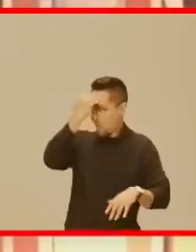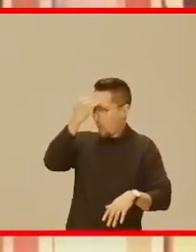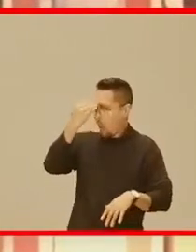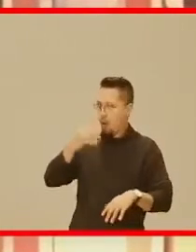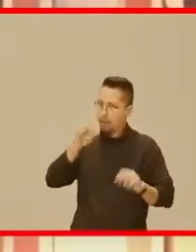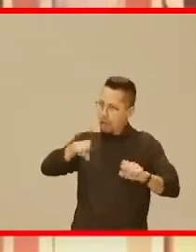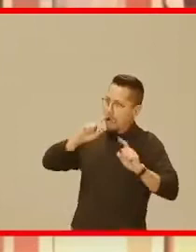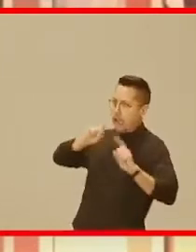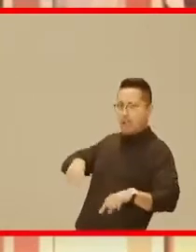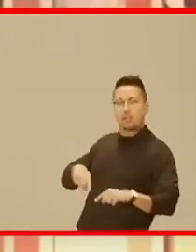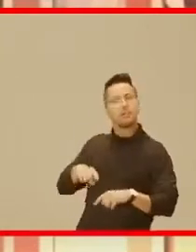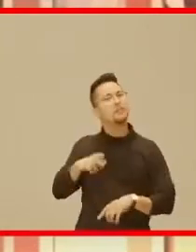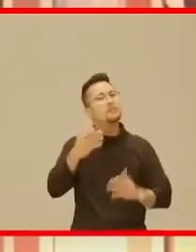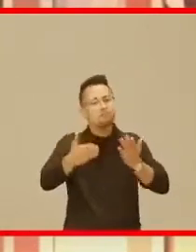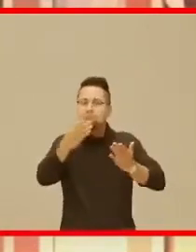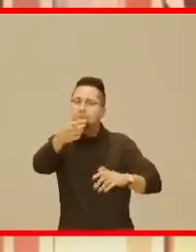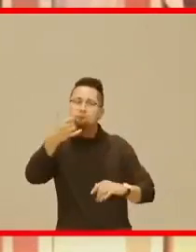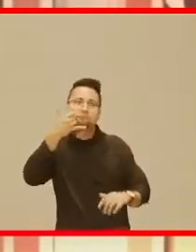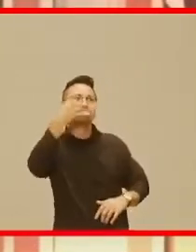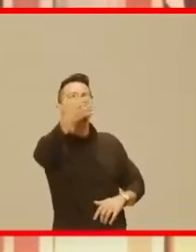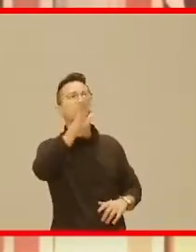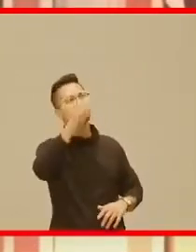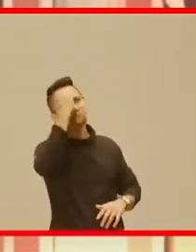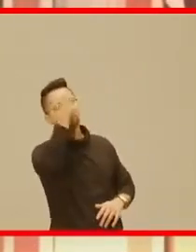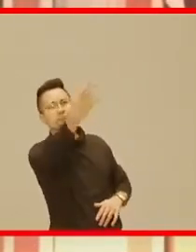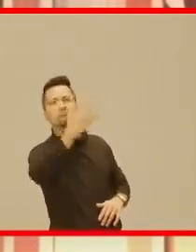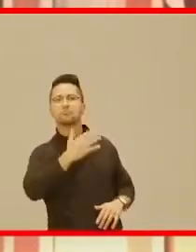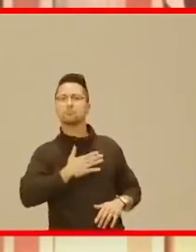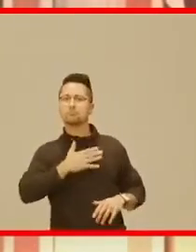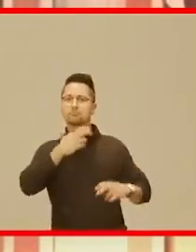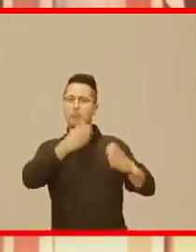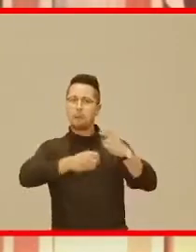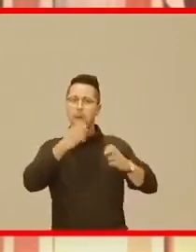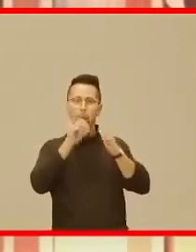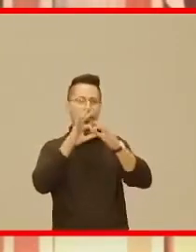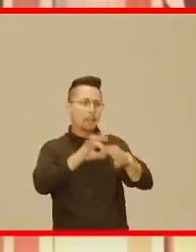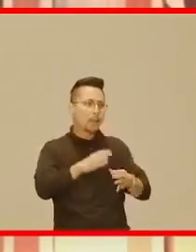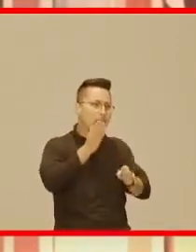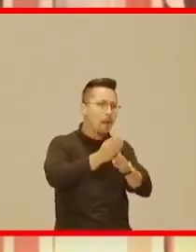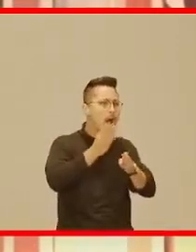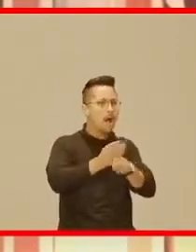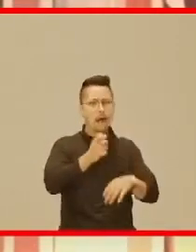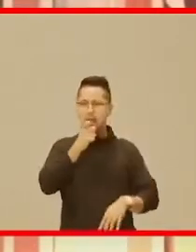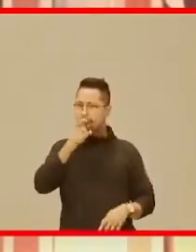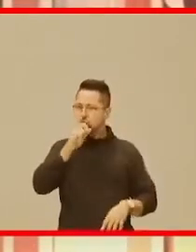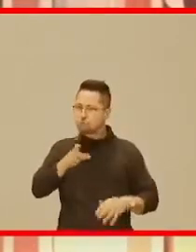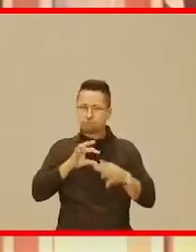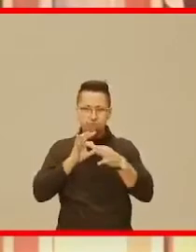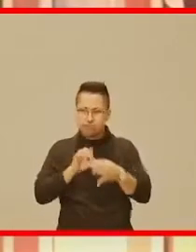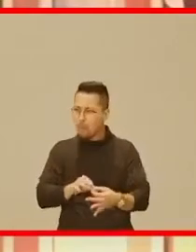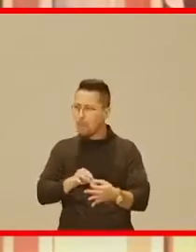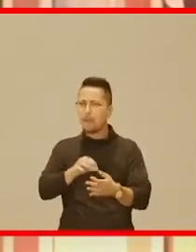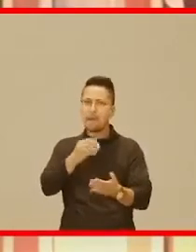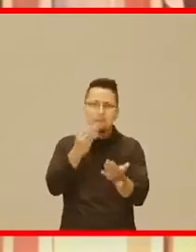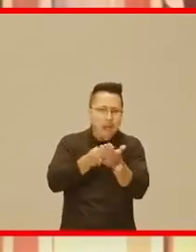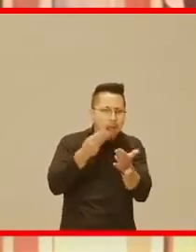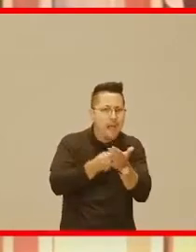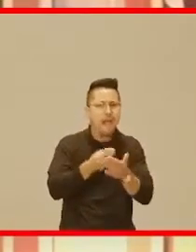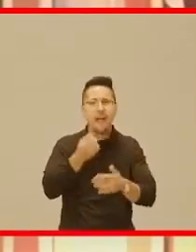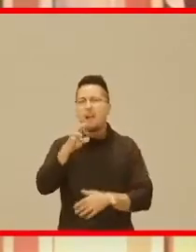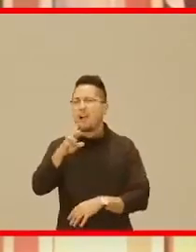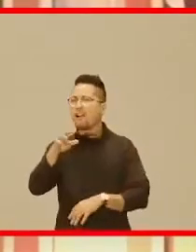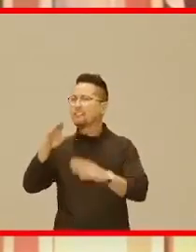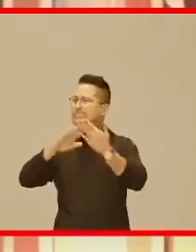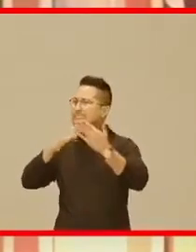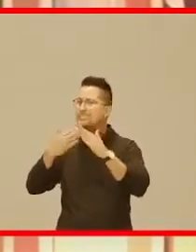say, hey, listen, I have this issue about the buses. I'm not sure if it's a funding issue. I'm not sure if it's the city has decided to put the schedules on